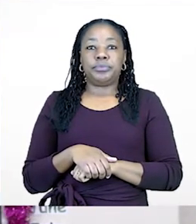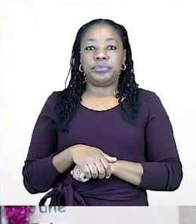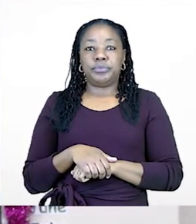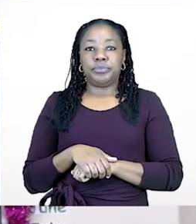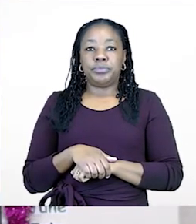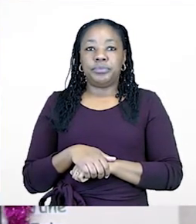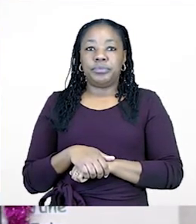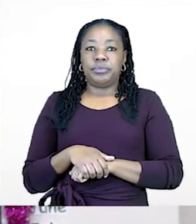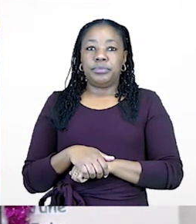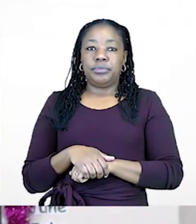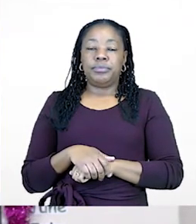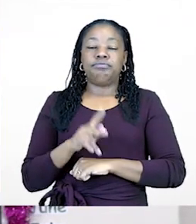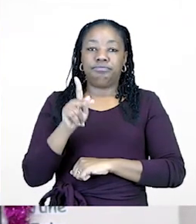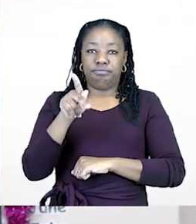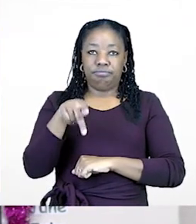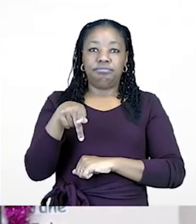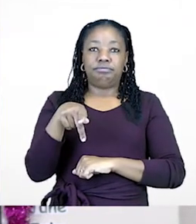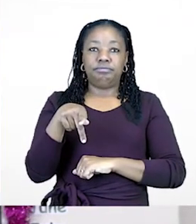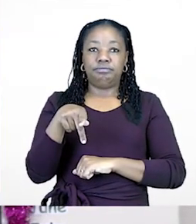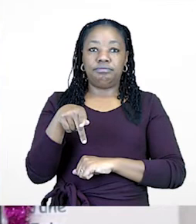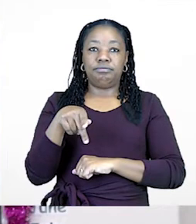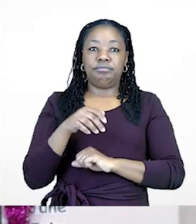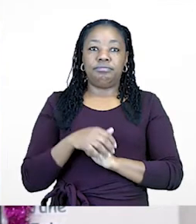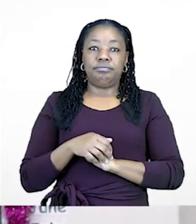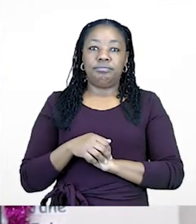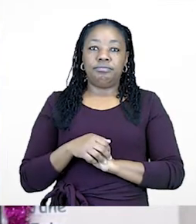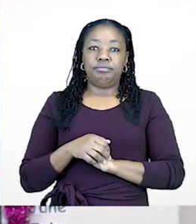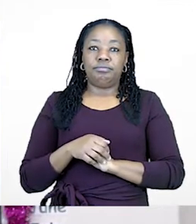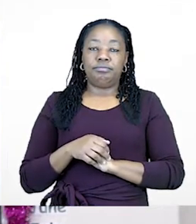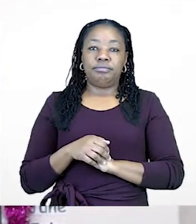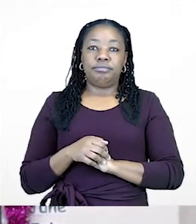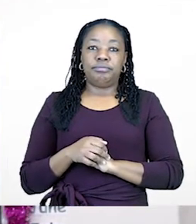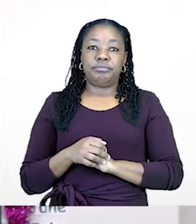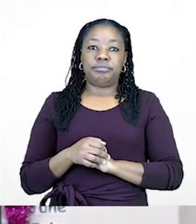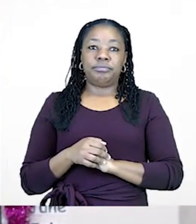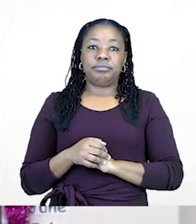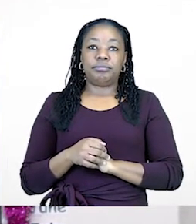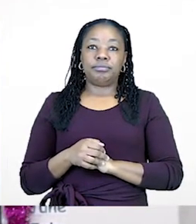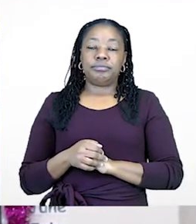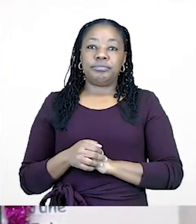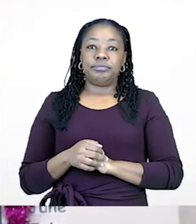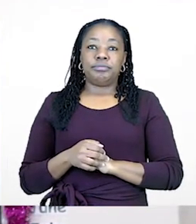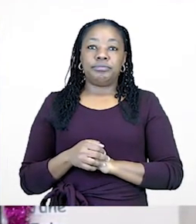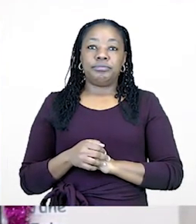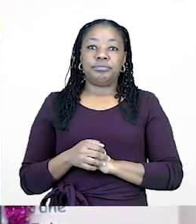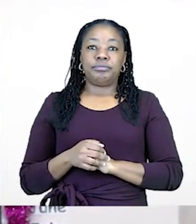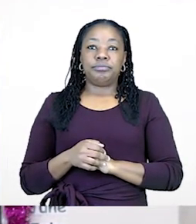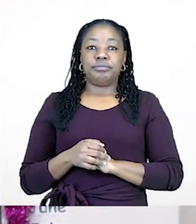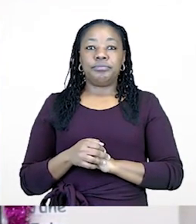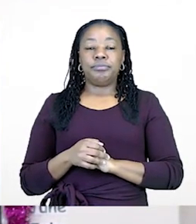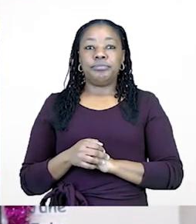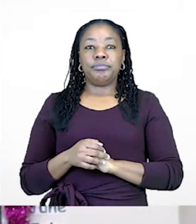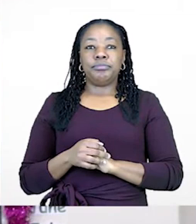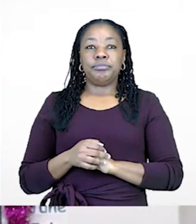And that is our letter P. You can't see it right now, but it is drying and it will magically appear just now.